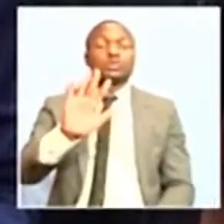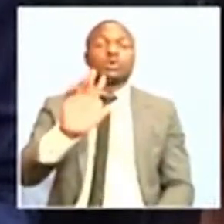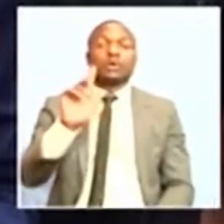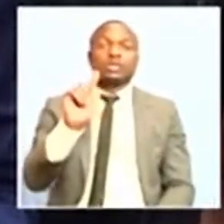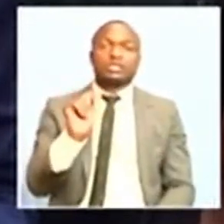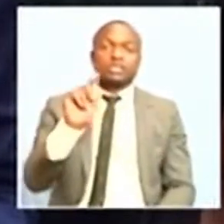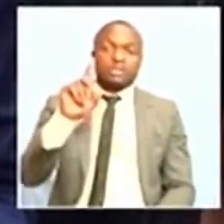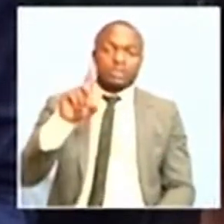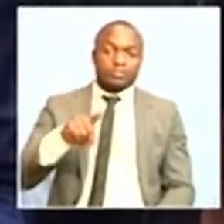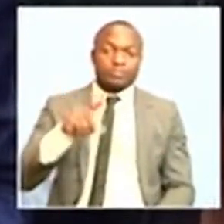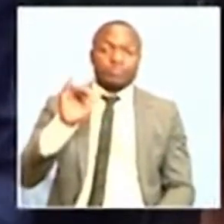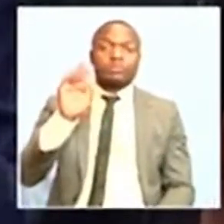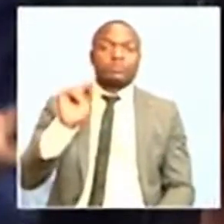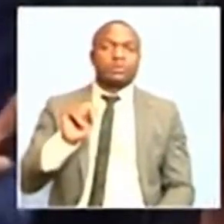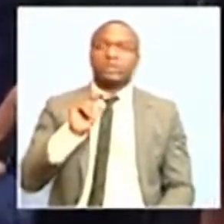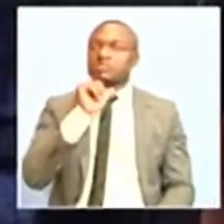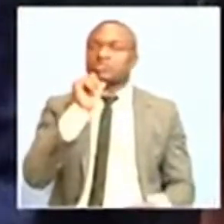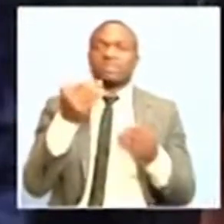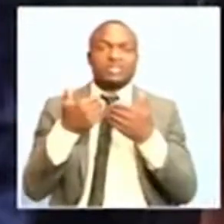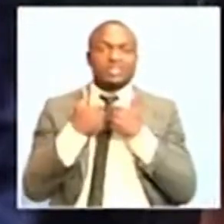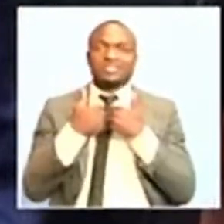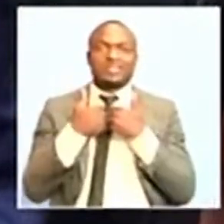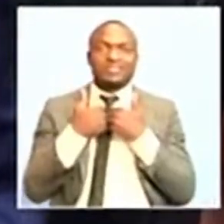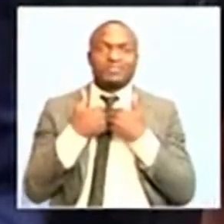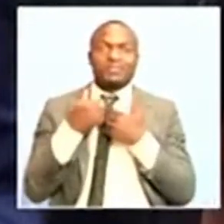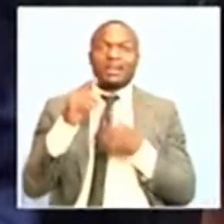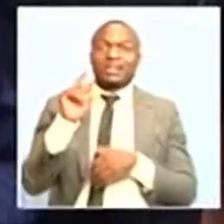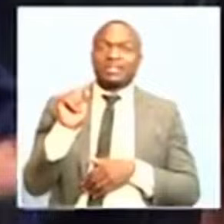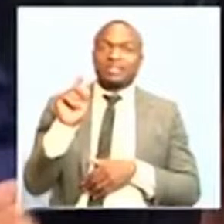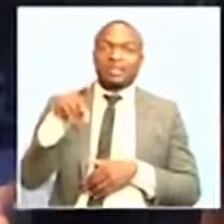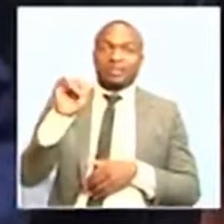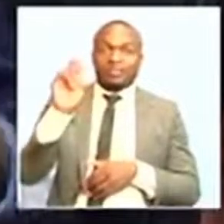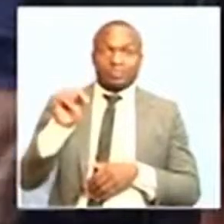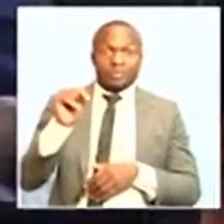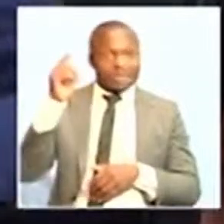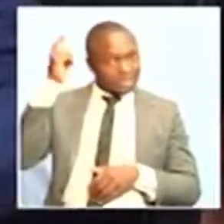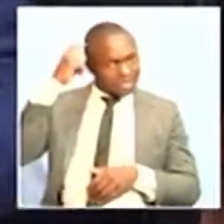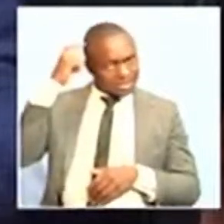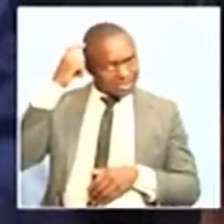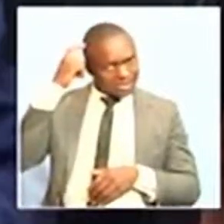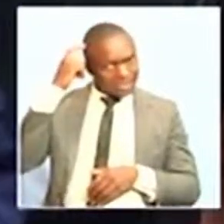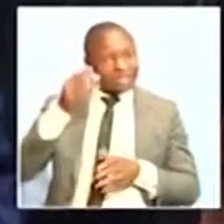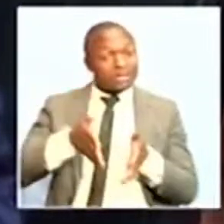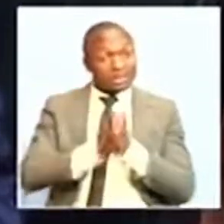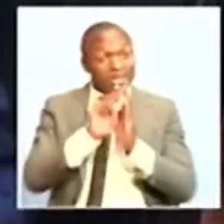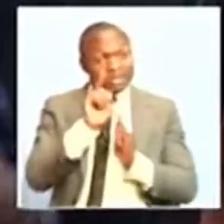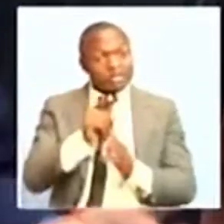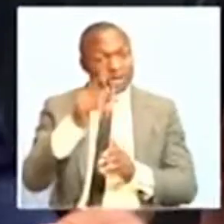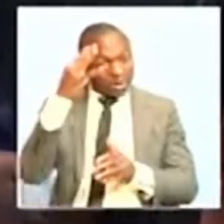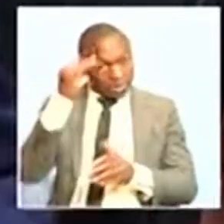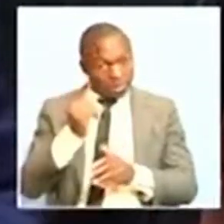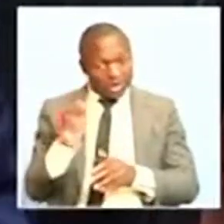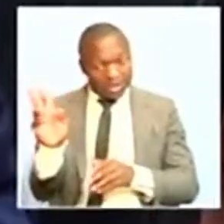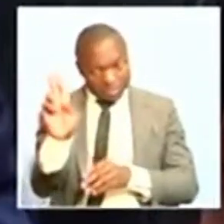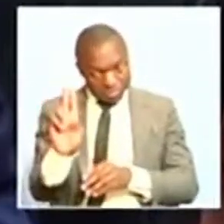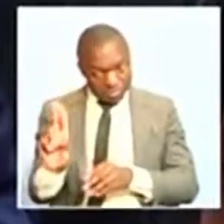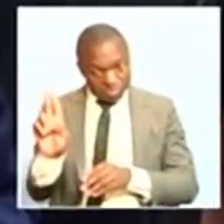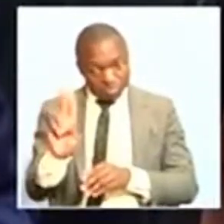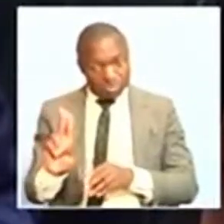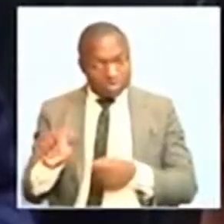tip-in? Unfortunately, Chair, didn't have the tip-in on my fingertips. I asked the lady, why don't you go into the system? The system was not